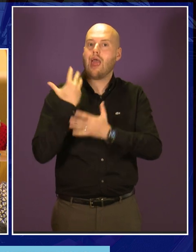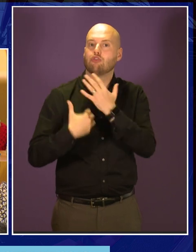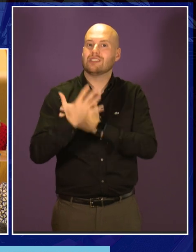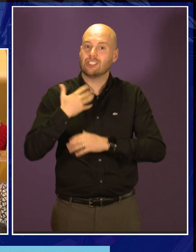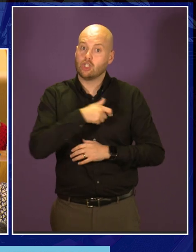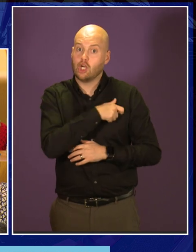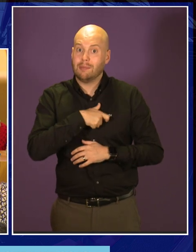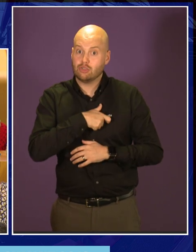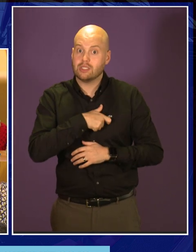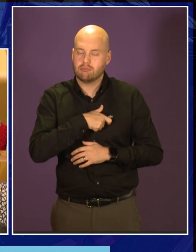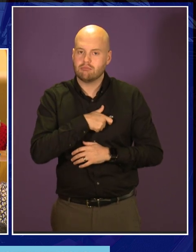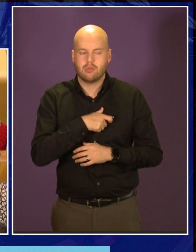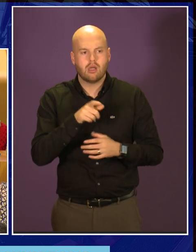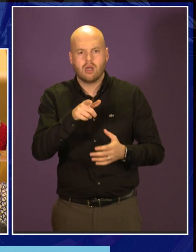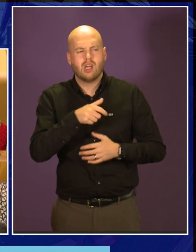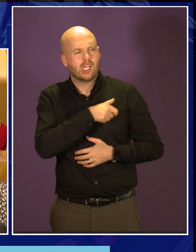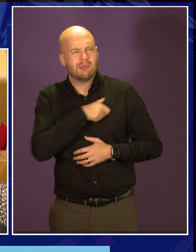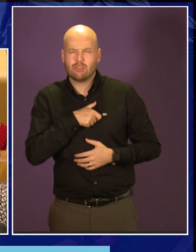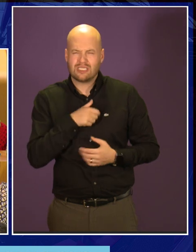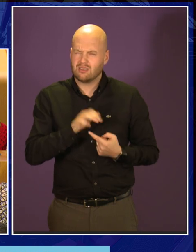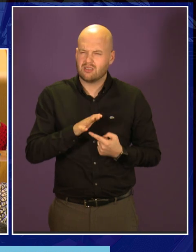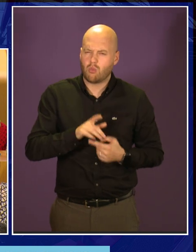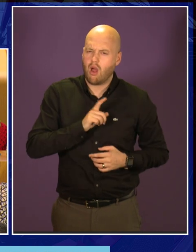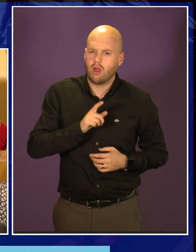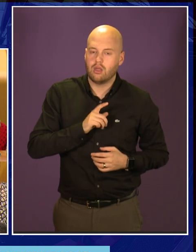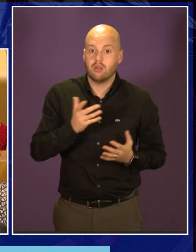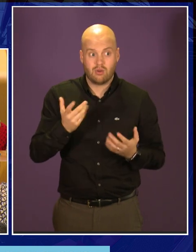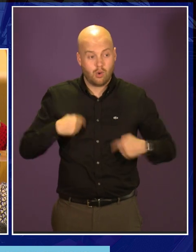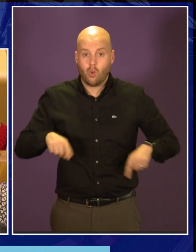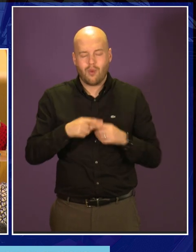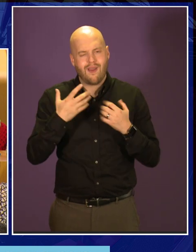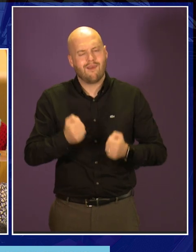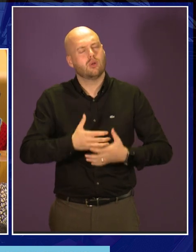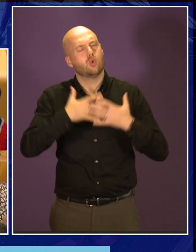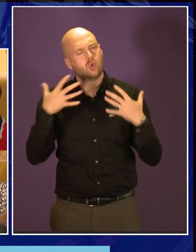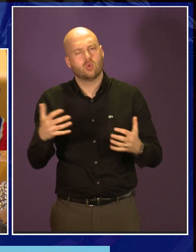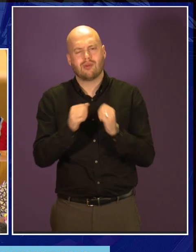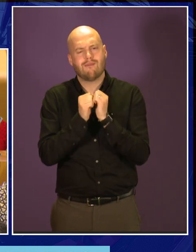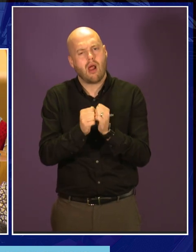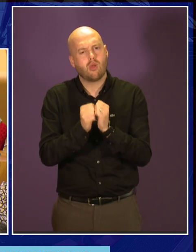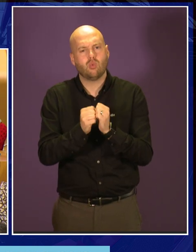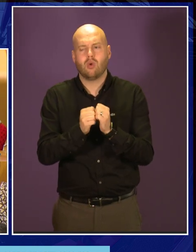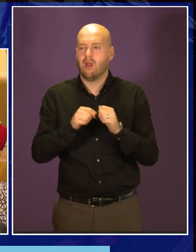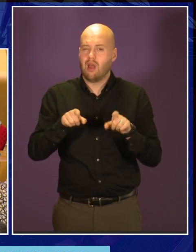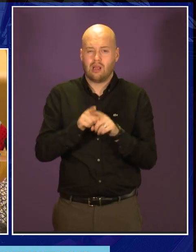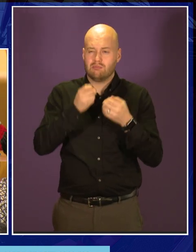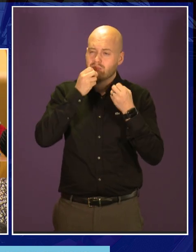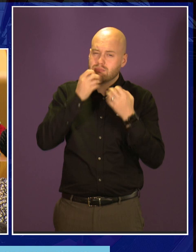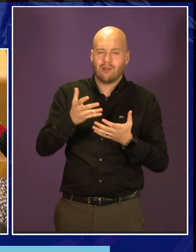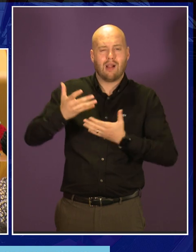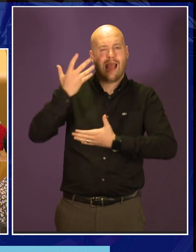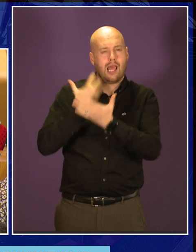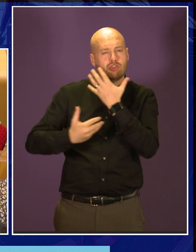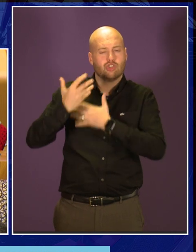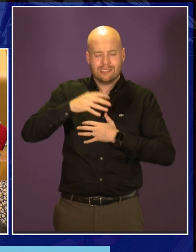are doing this because we have huge value. We have intrinsic cultural heritage sites, huge